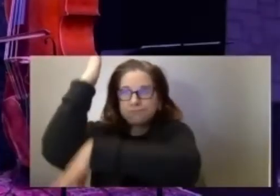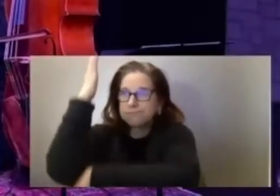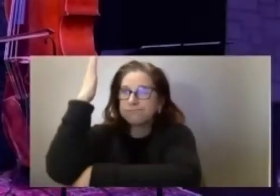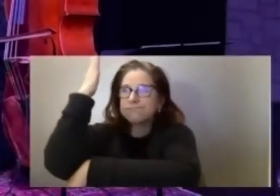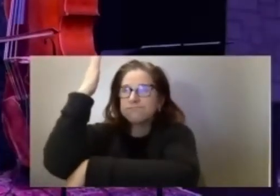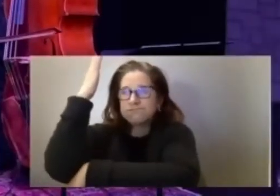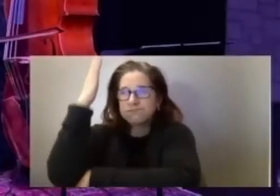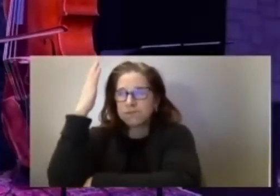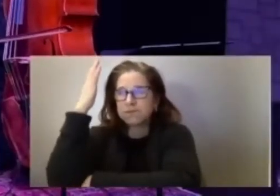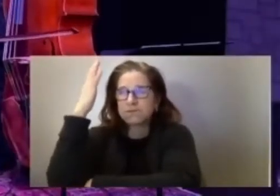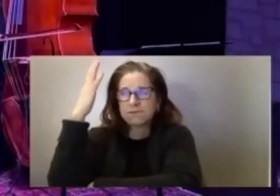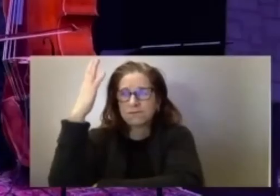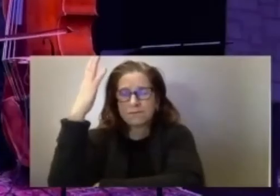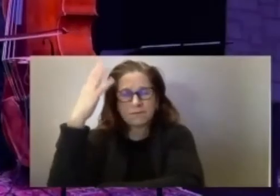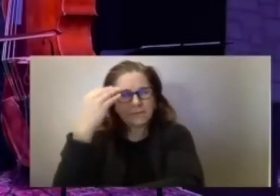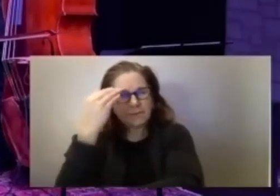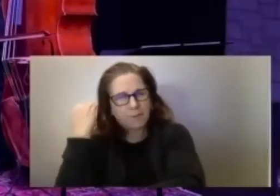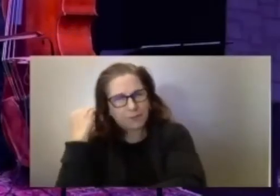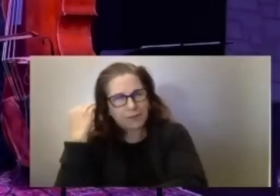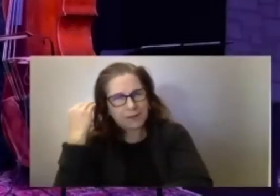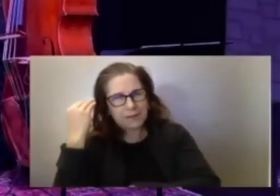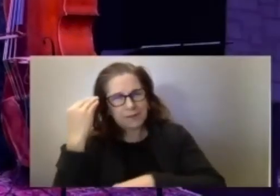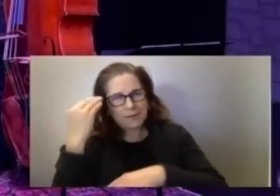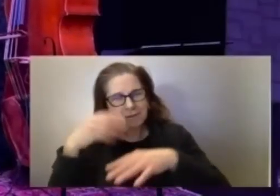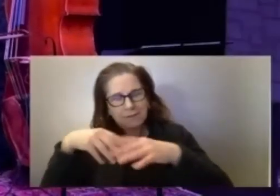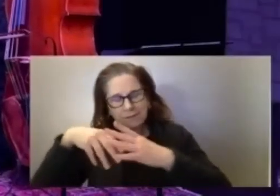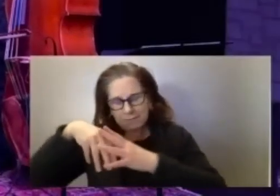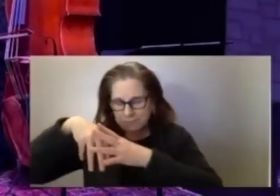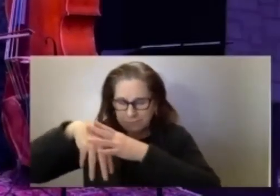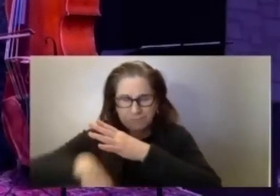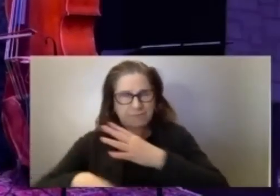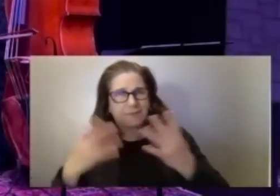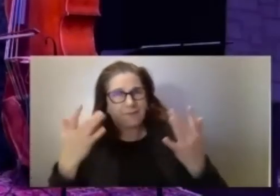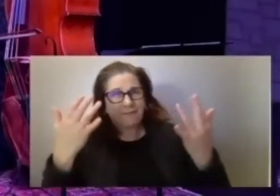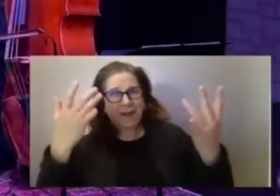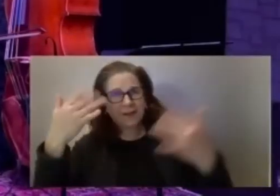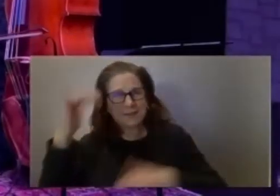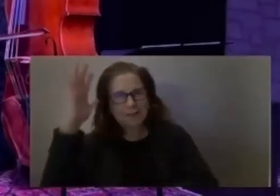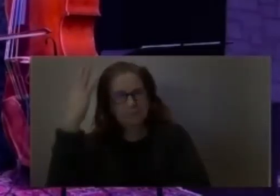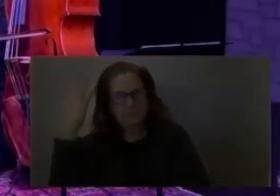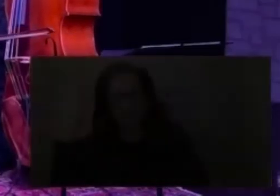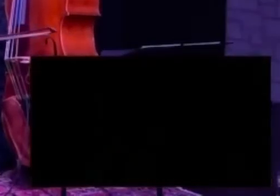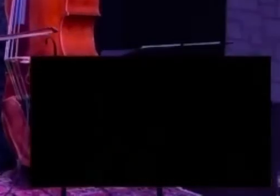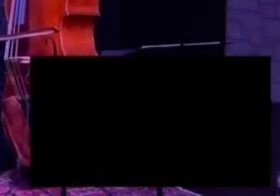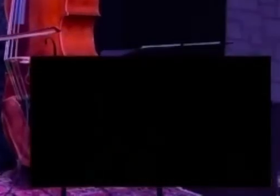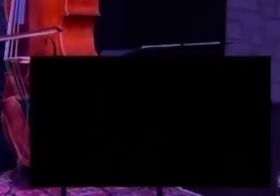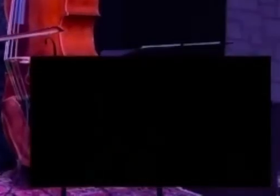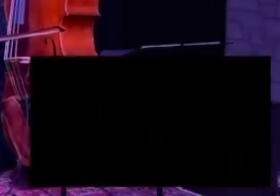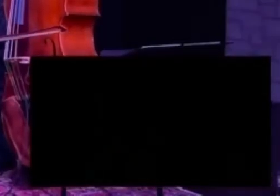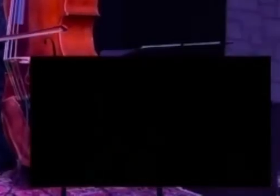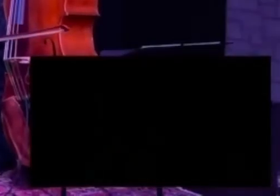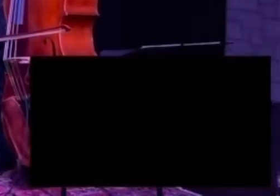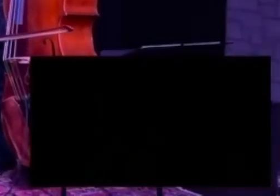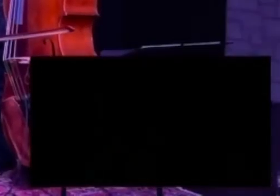is still there. Our rooted story holding in place the memory of fire.